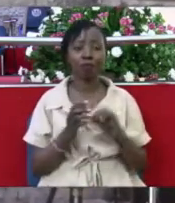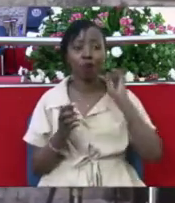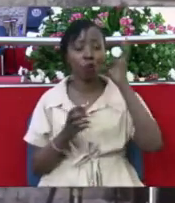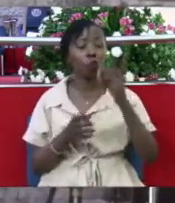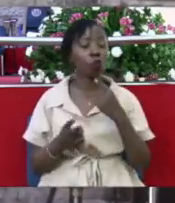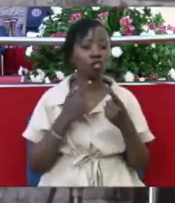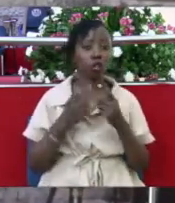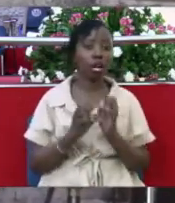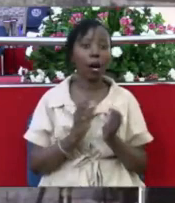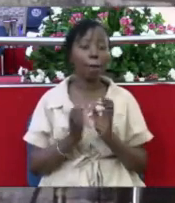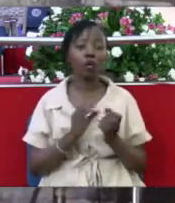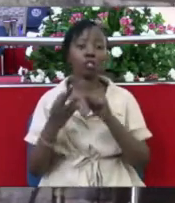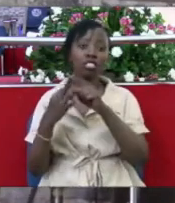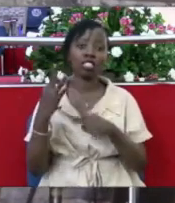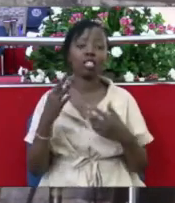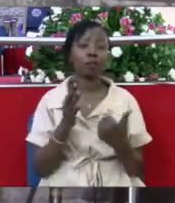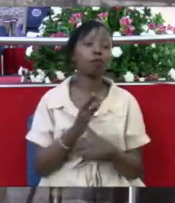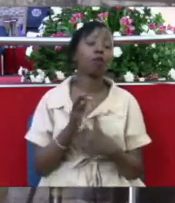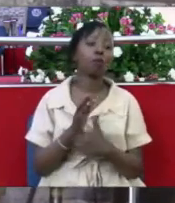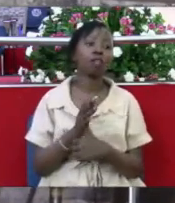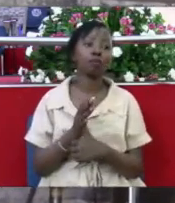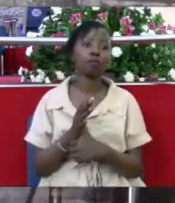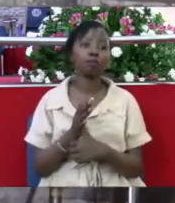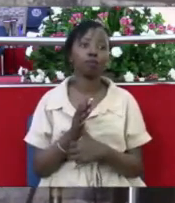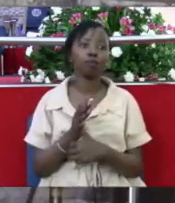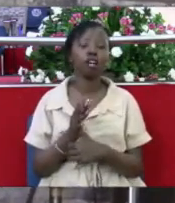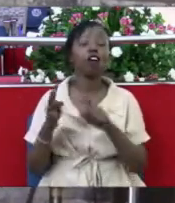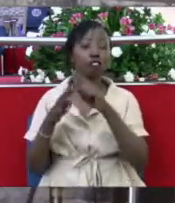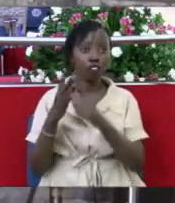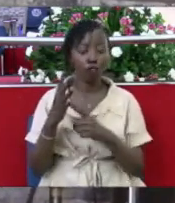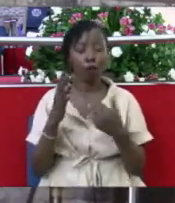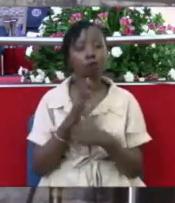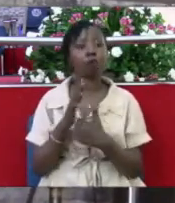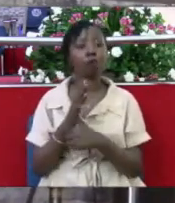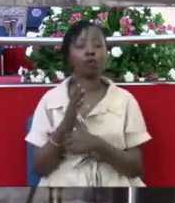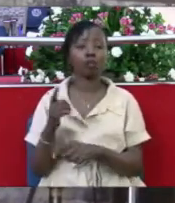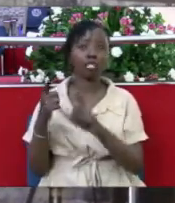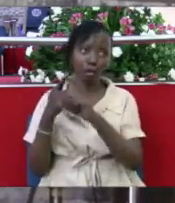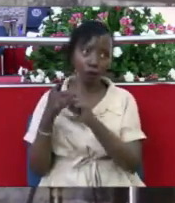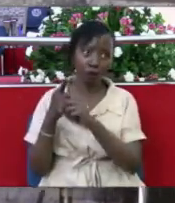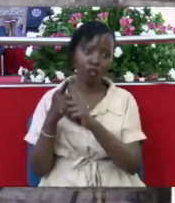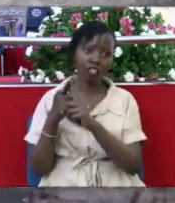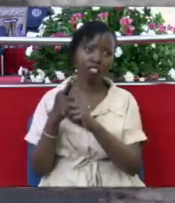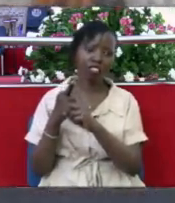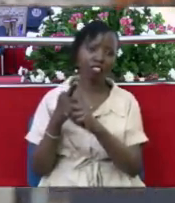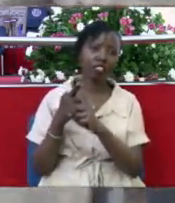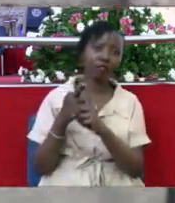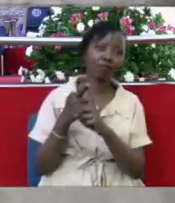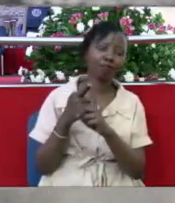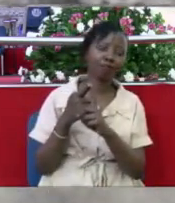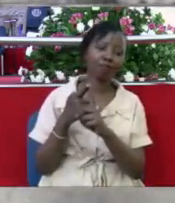them. Tutaongea kuhusu tatu zake. Actually four. Aha, nne. Number one, ya kwanza, the stubbornness of our